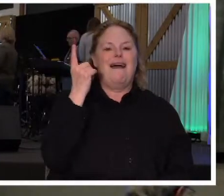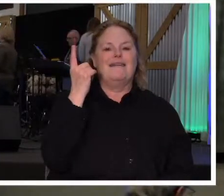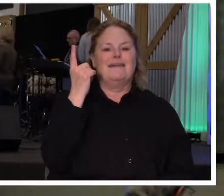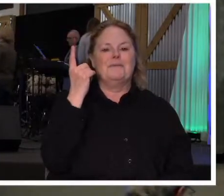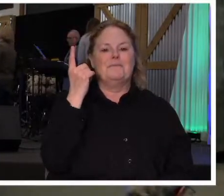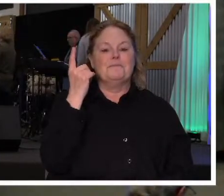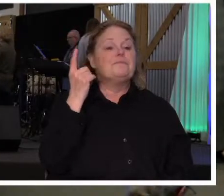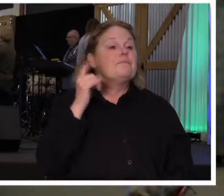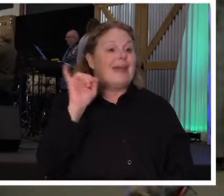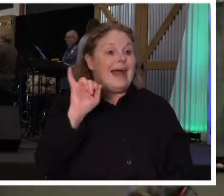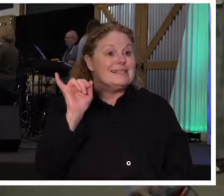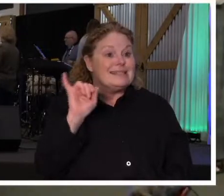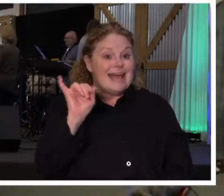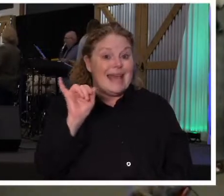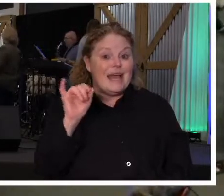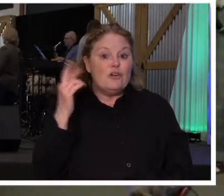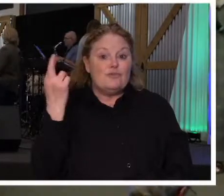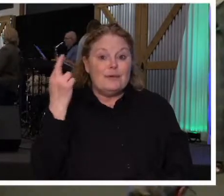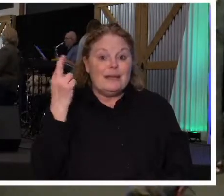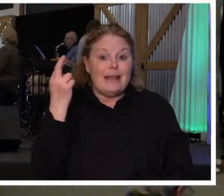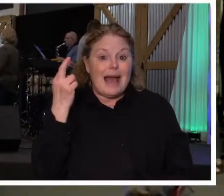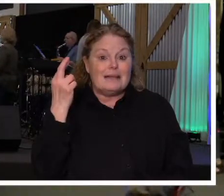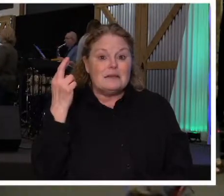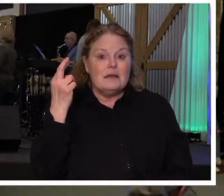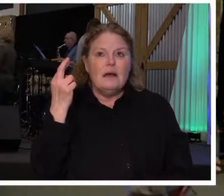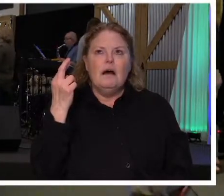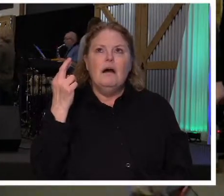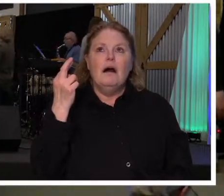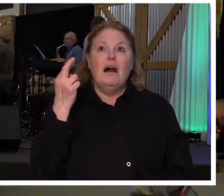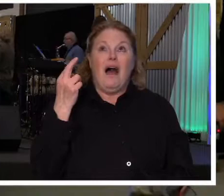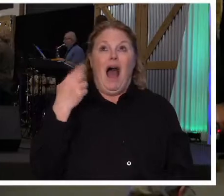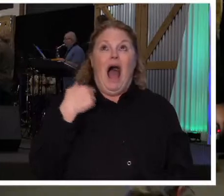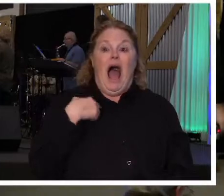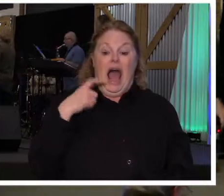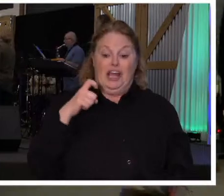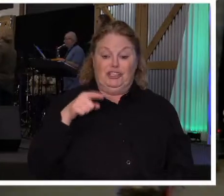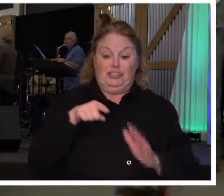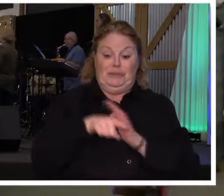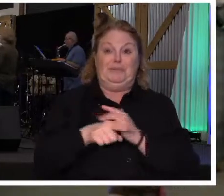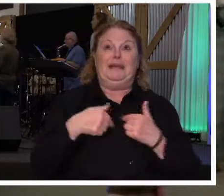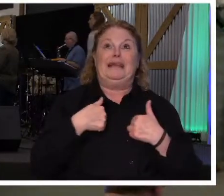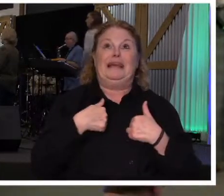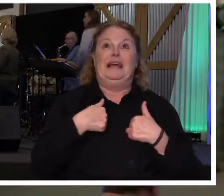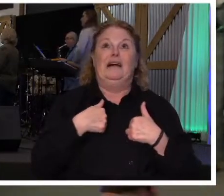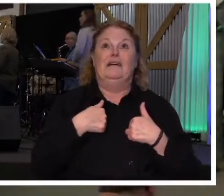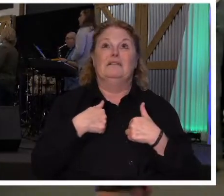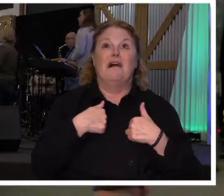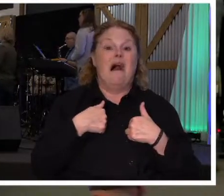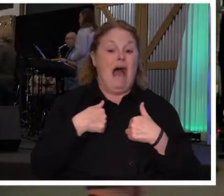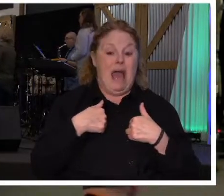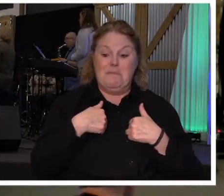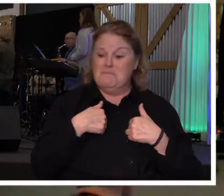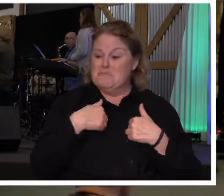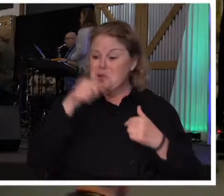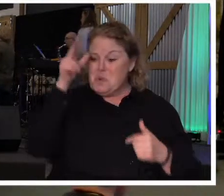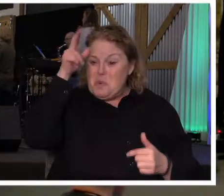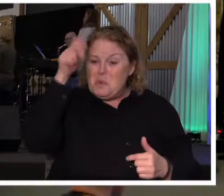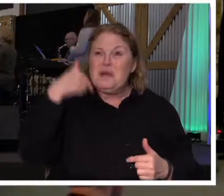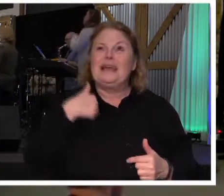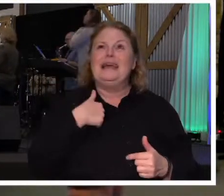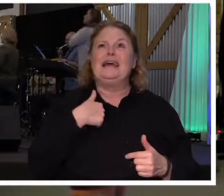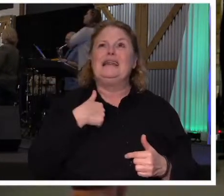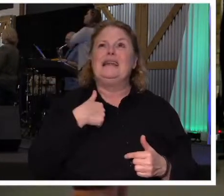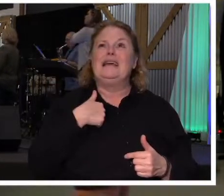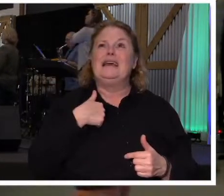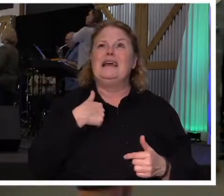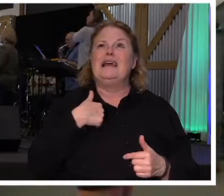1 second after Isaiah discovered that he didn't deserve to live, that he was more flawed and more wicked than he'd ever dare believe,